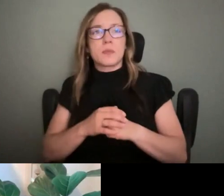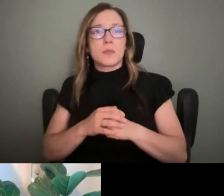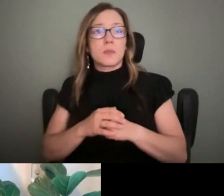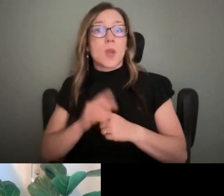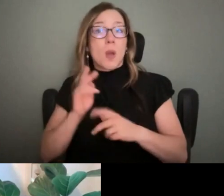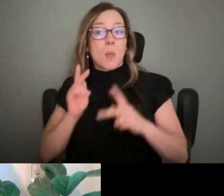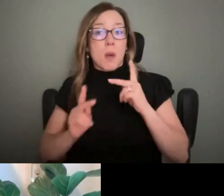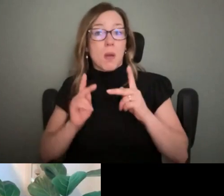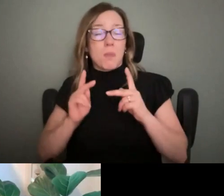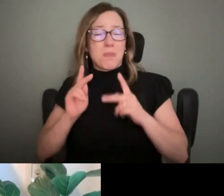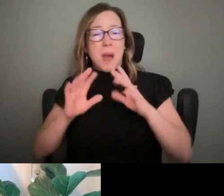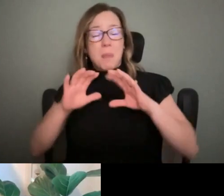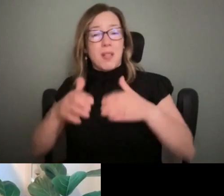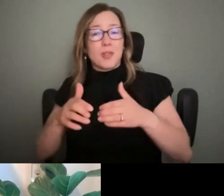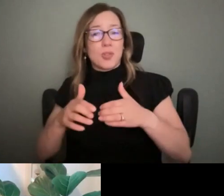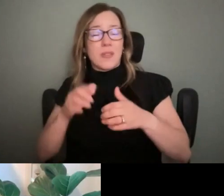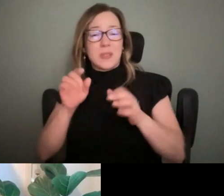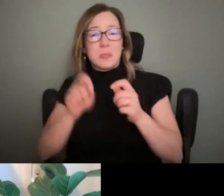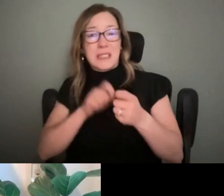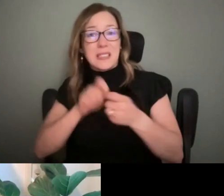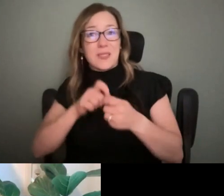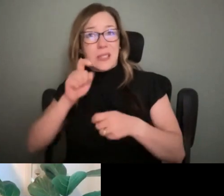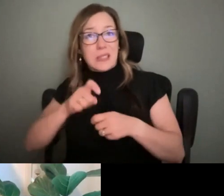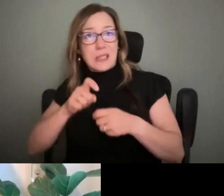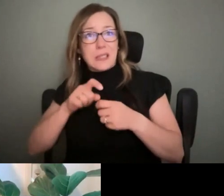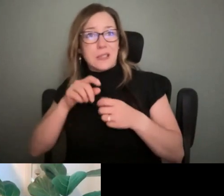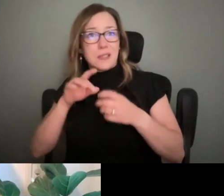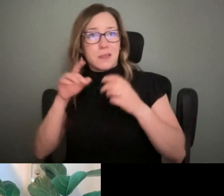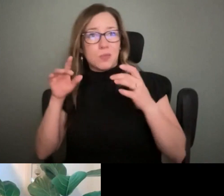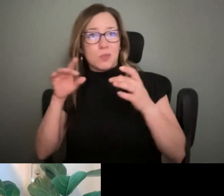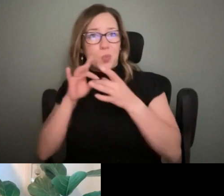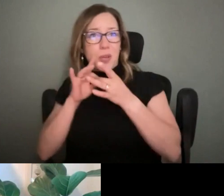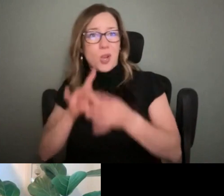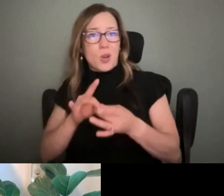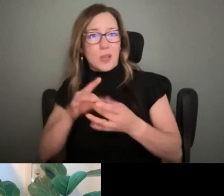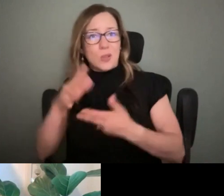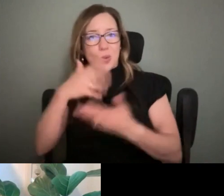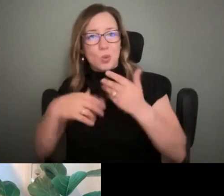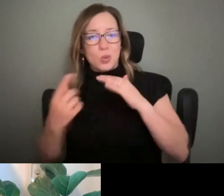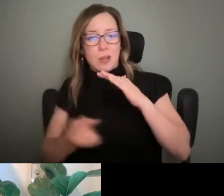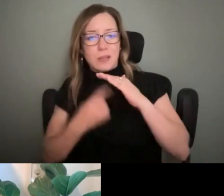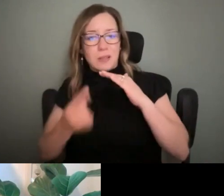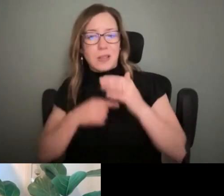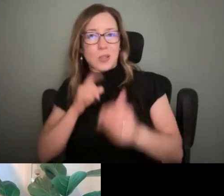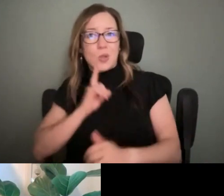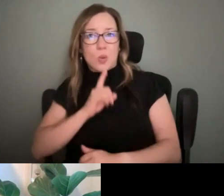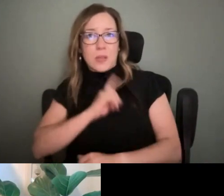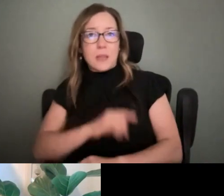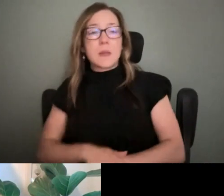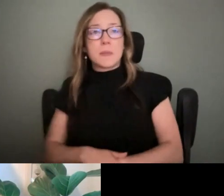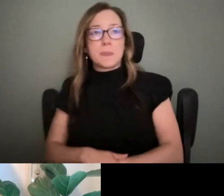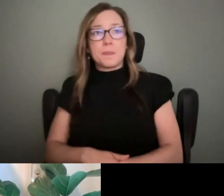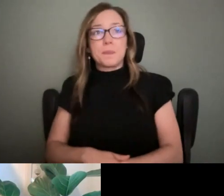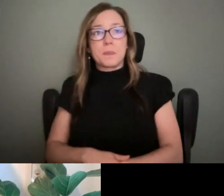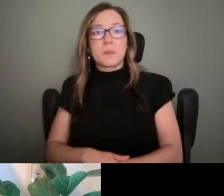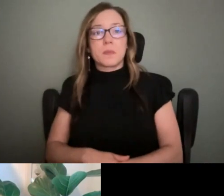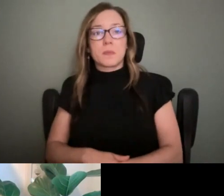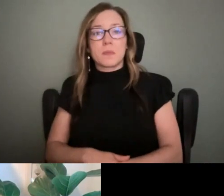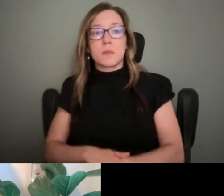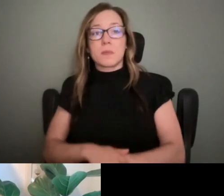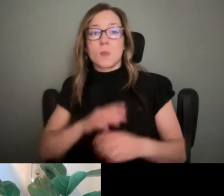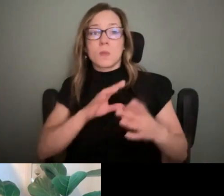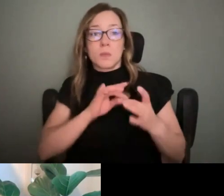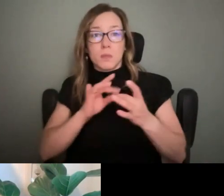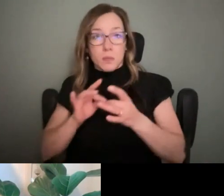specific needs related to social isolation and loneliness. You know, I really stand by remarks made by Allison